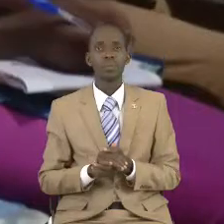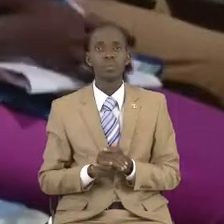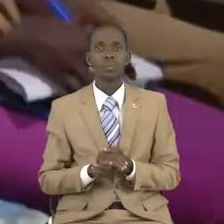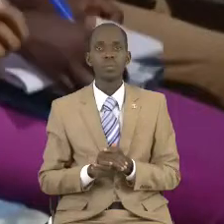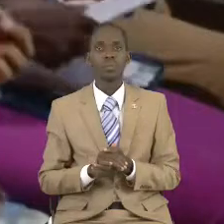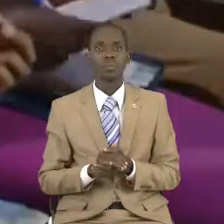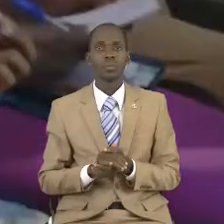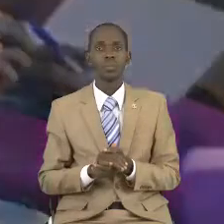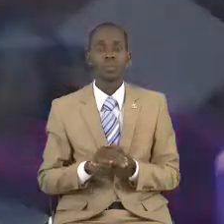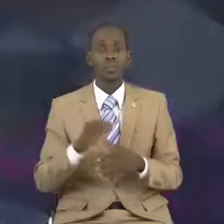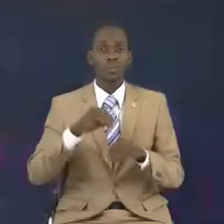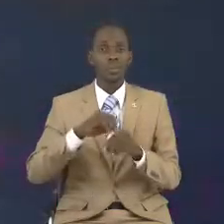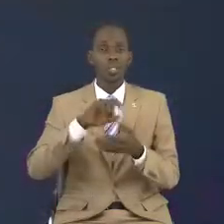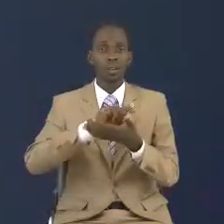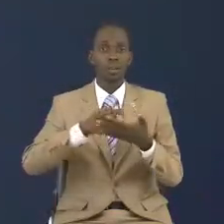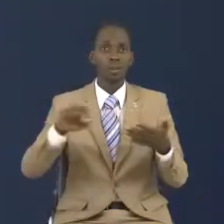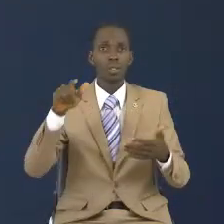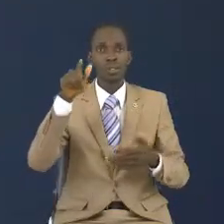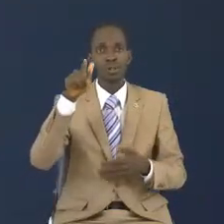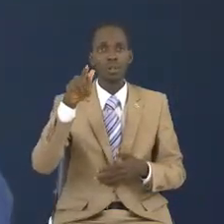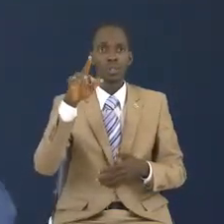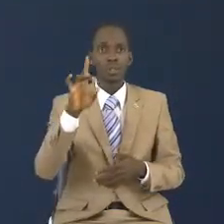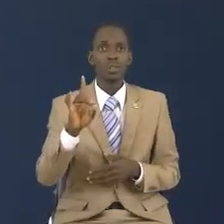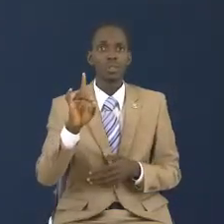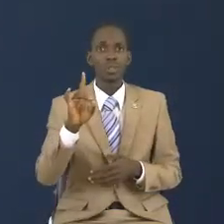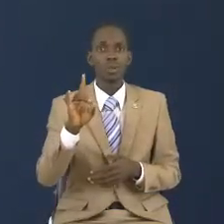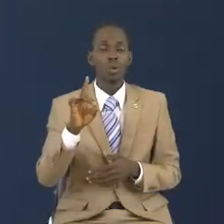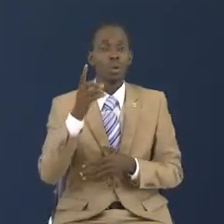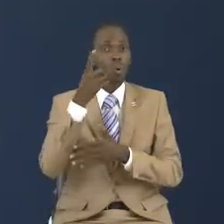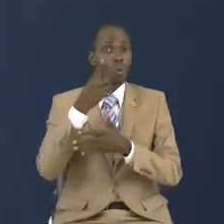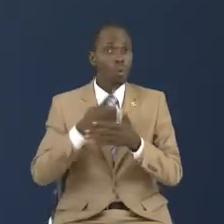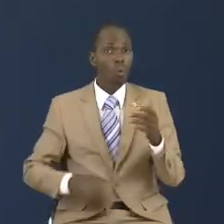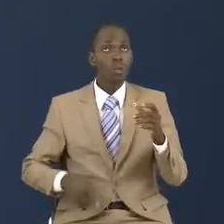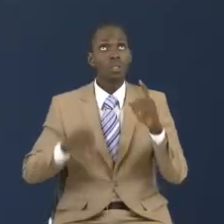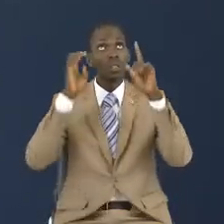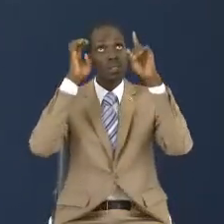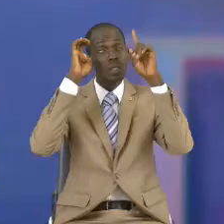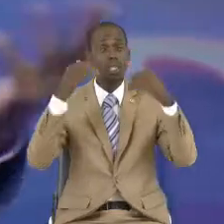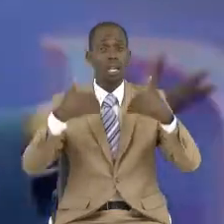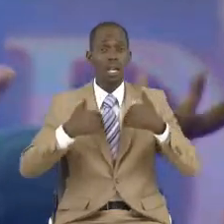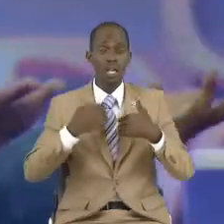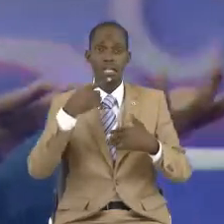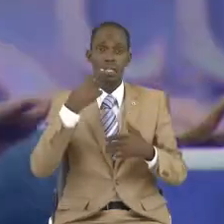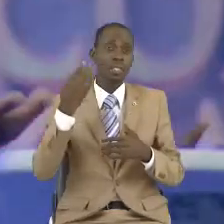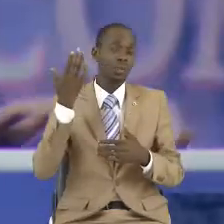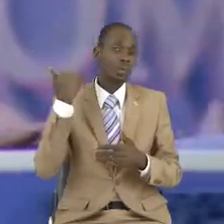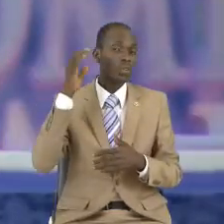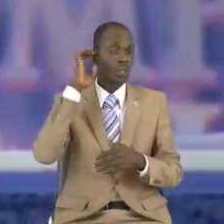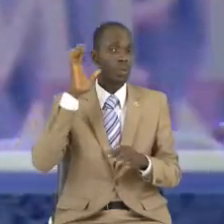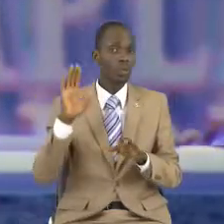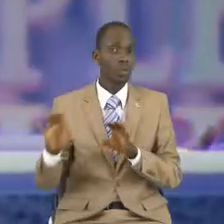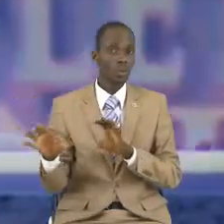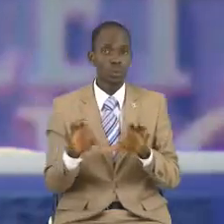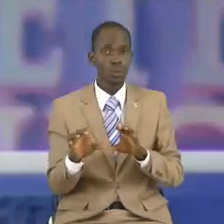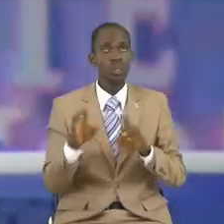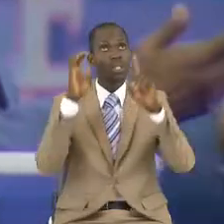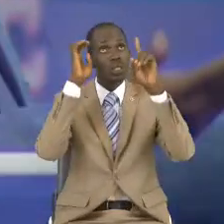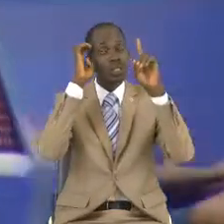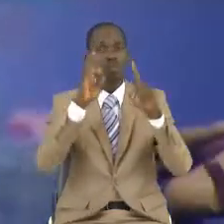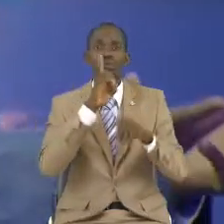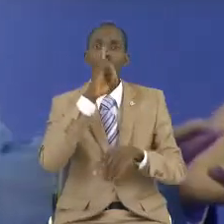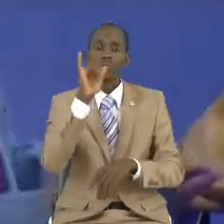in verse 28 what he had said he would do he actually did